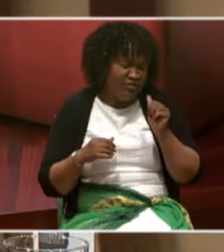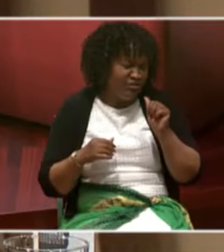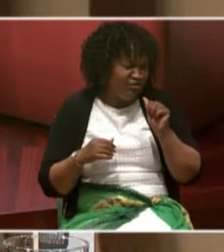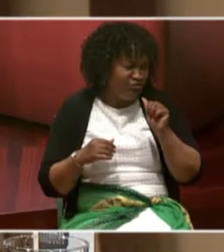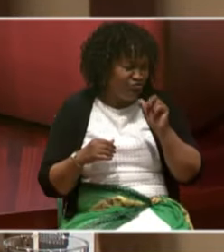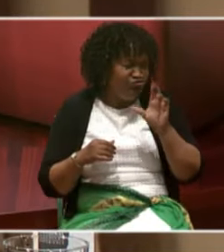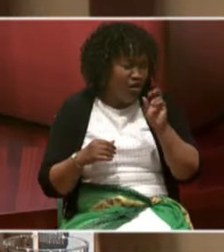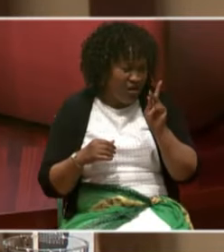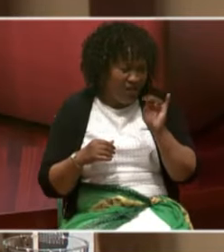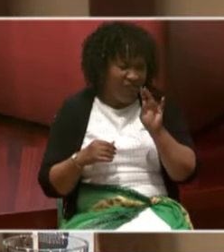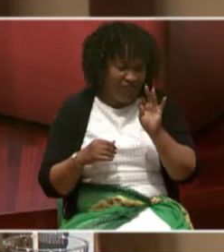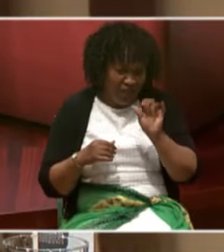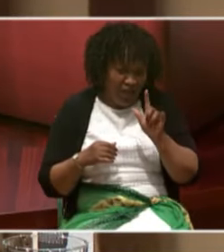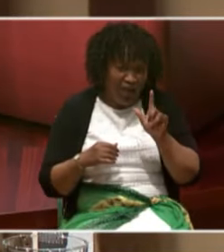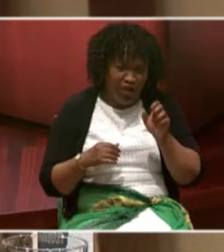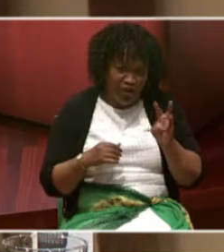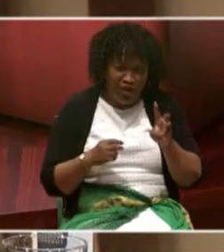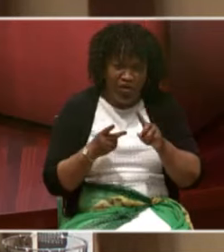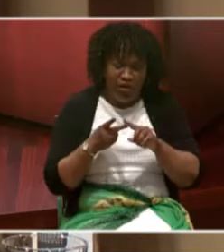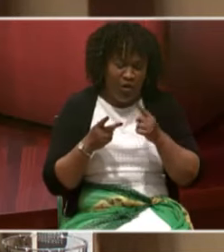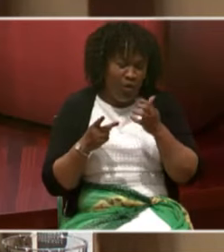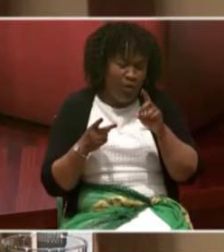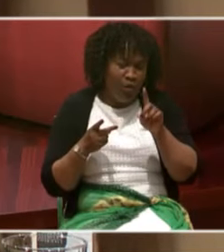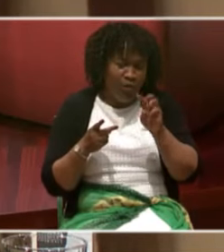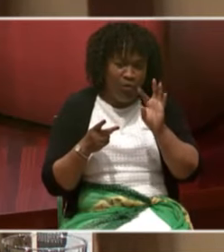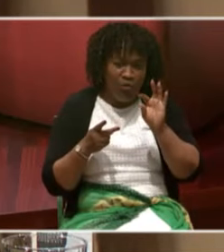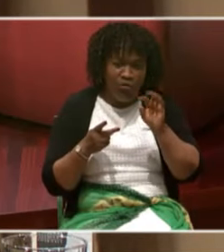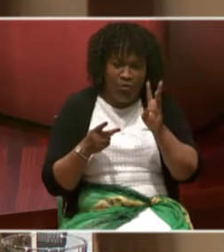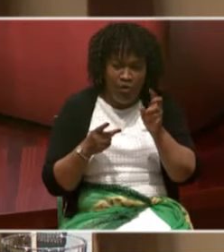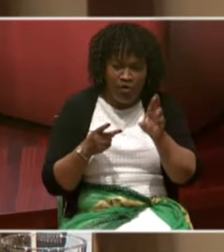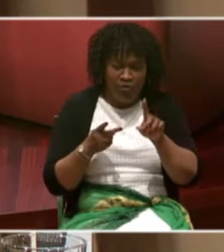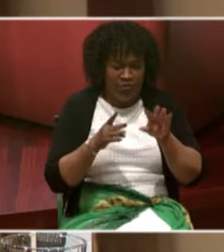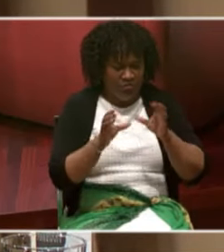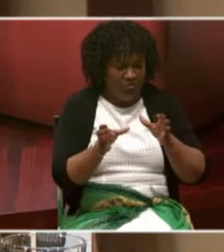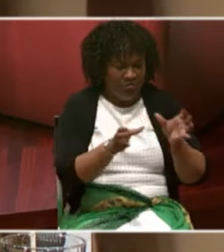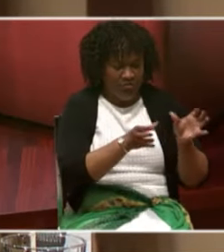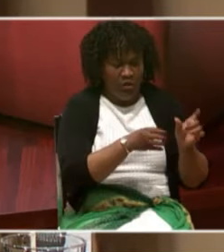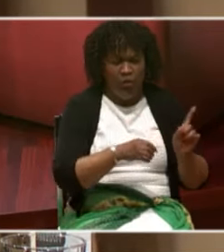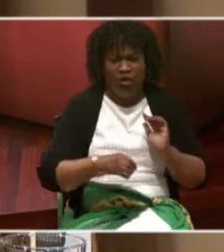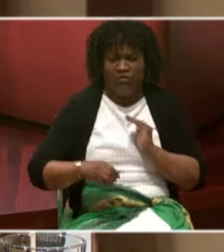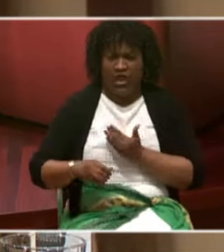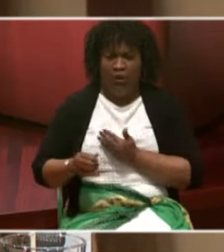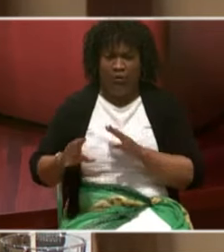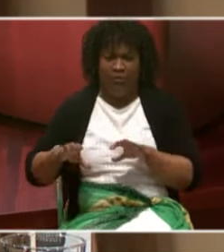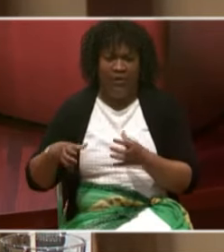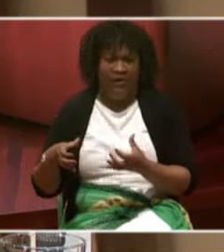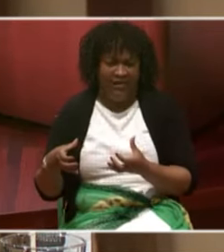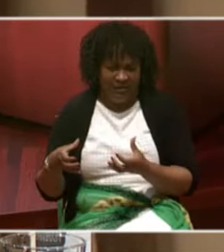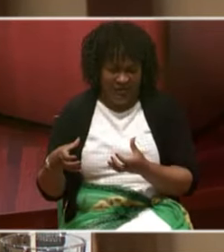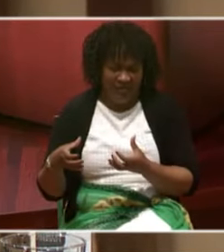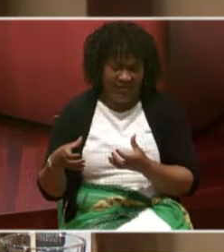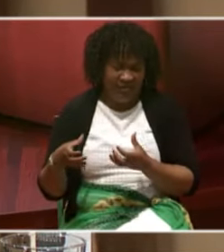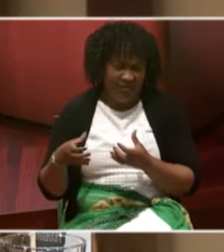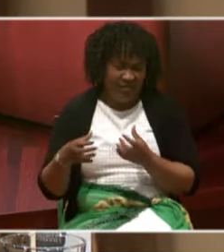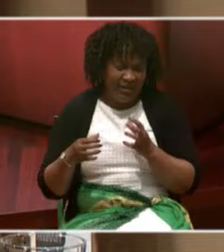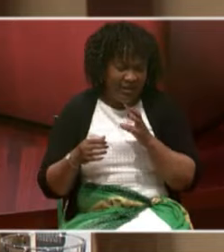I did want to ask you about some of the noted people that you've known over the years. And let's begin with Dr. King.